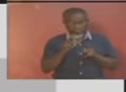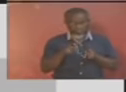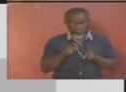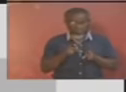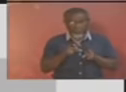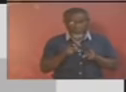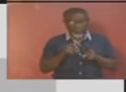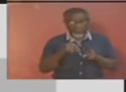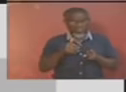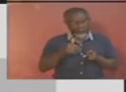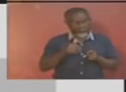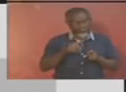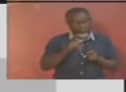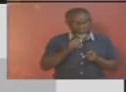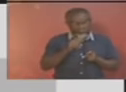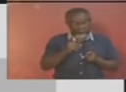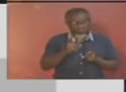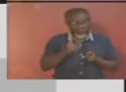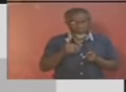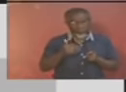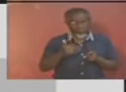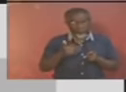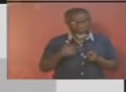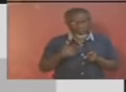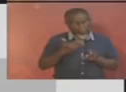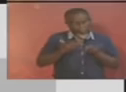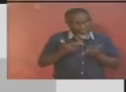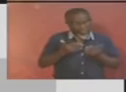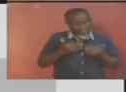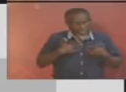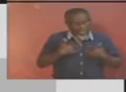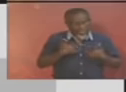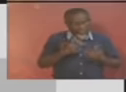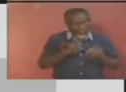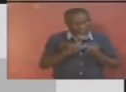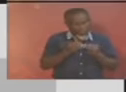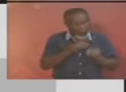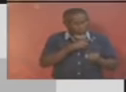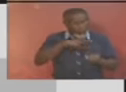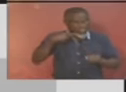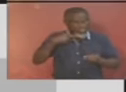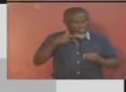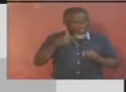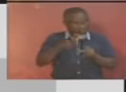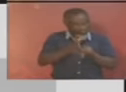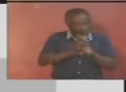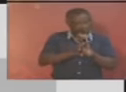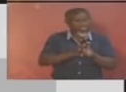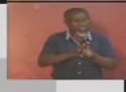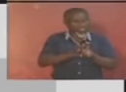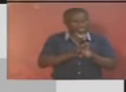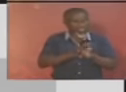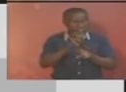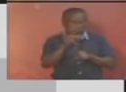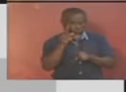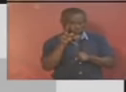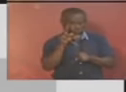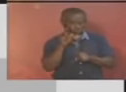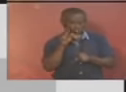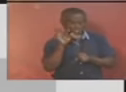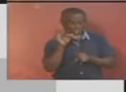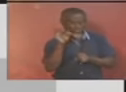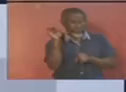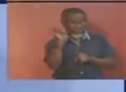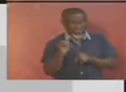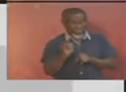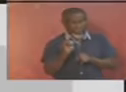state that persons may be prone to increased risk of complications of COVID-19, 2.9%.